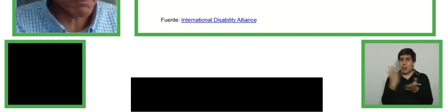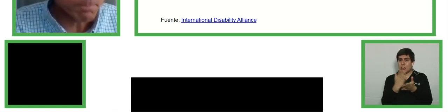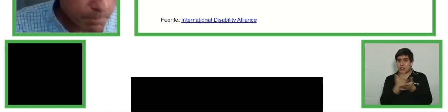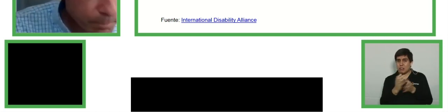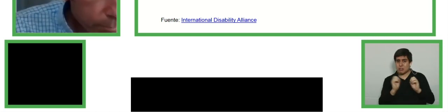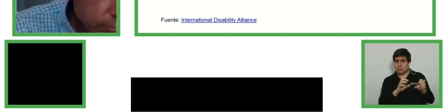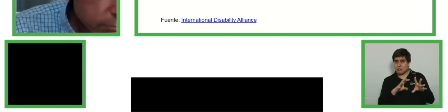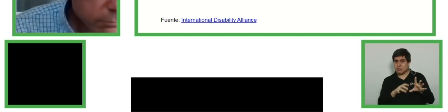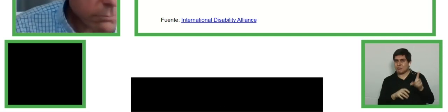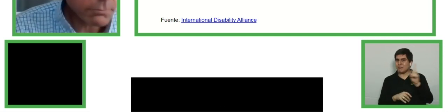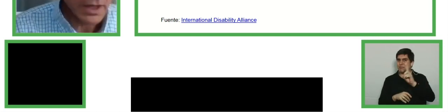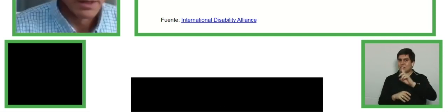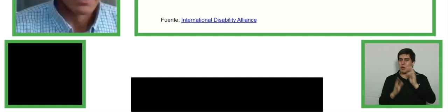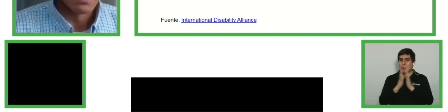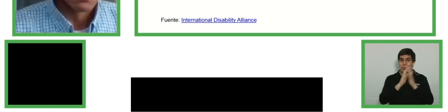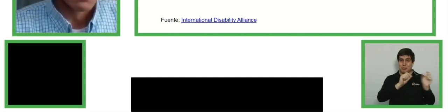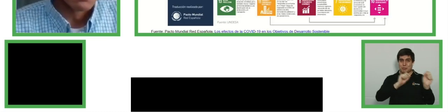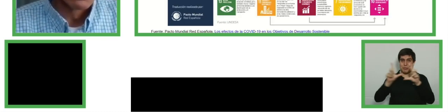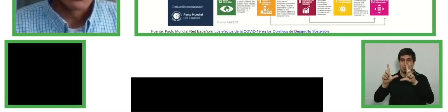But